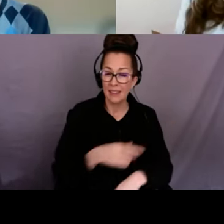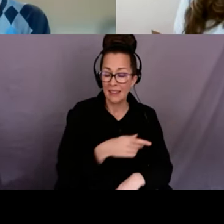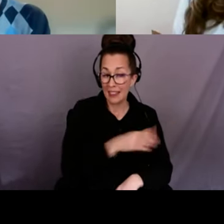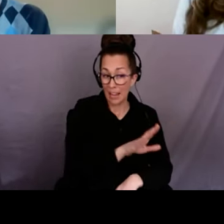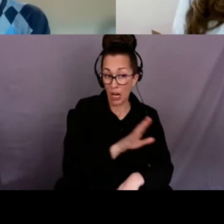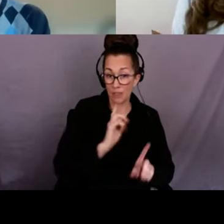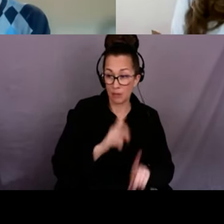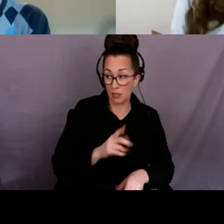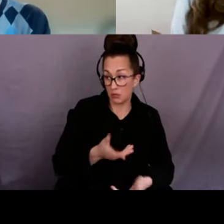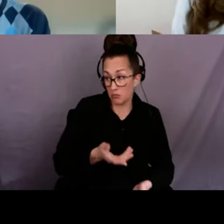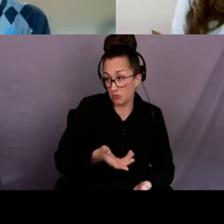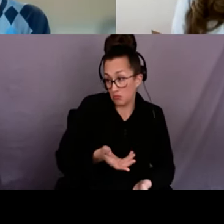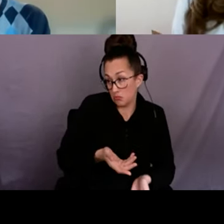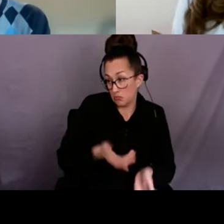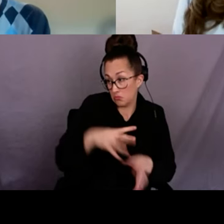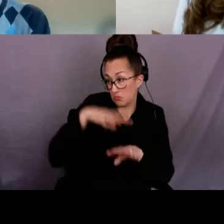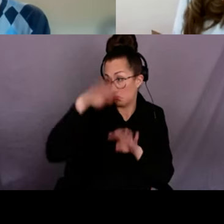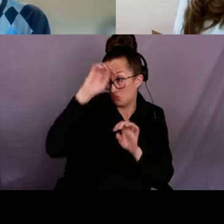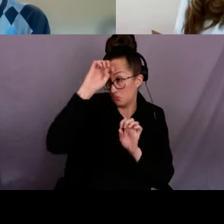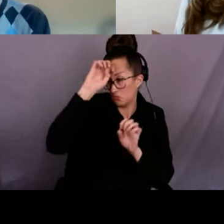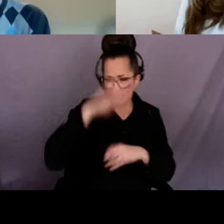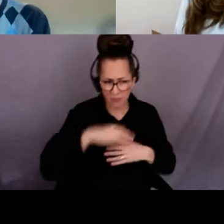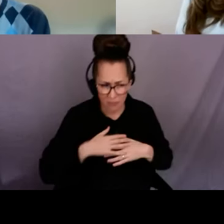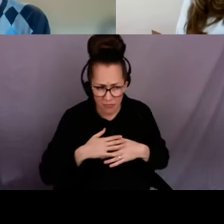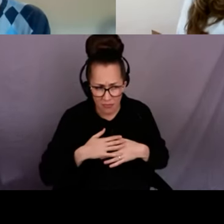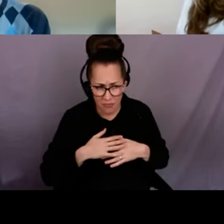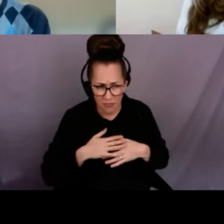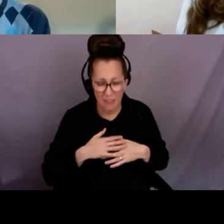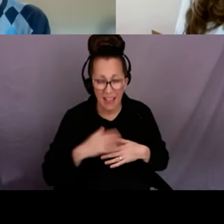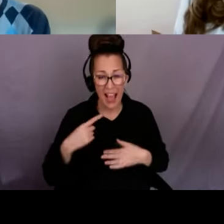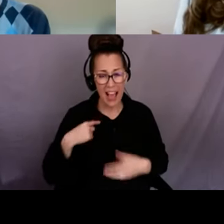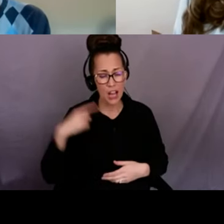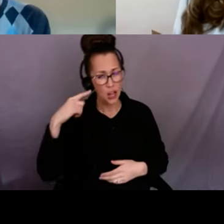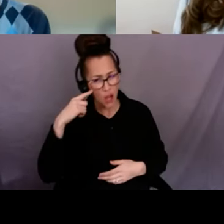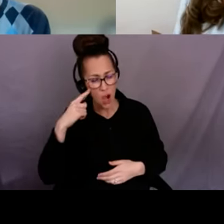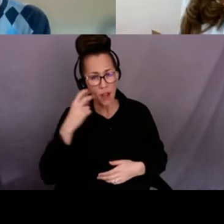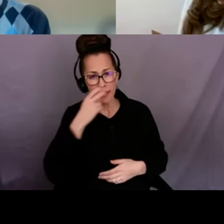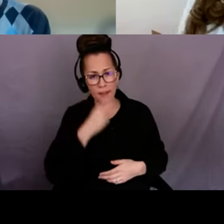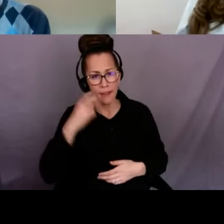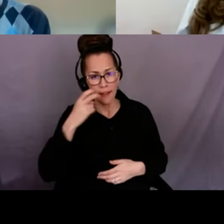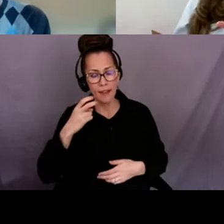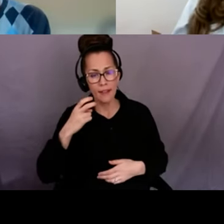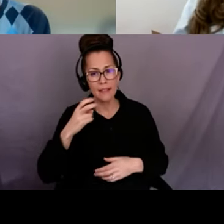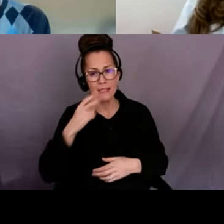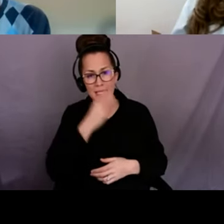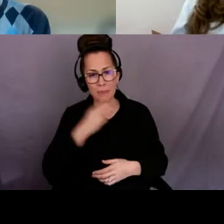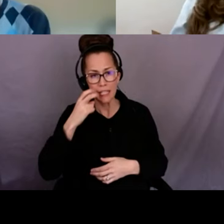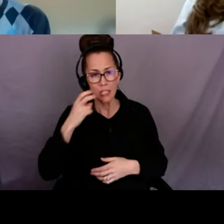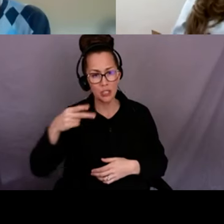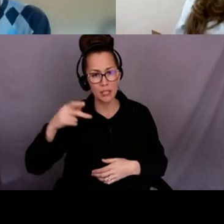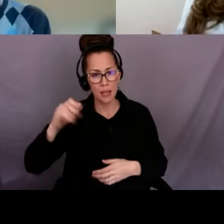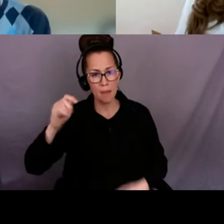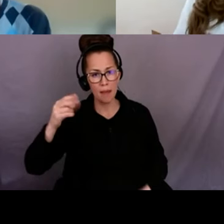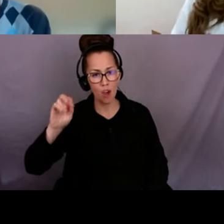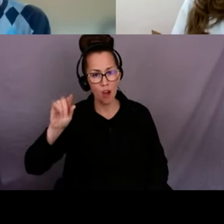find frustrating because I would think a speech pathologist would know some of these various techniques or at least be able to go out and